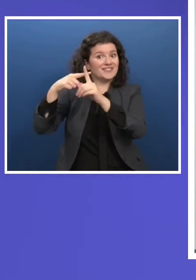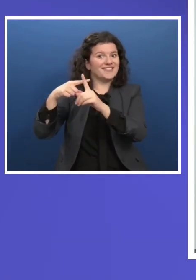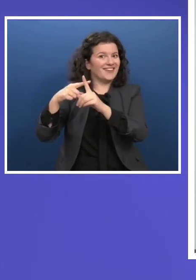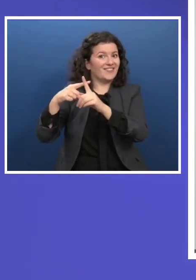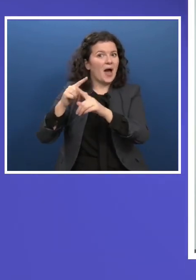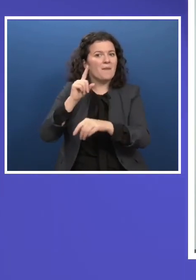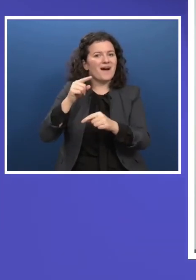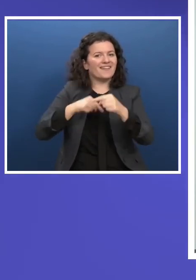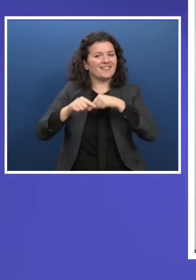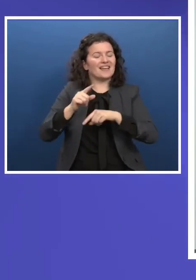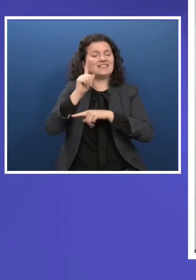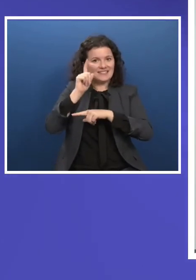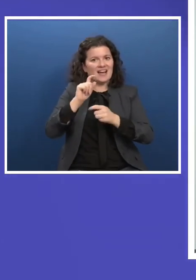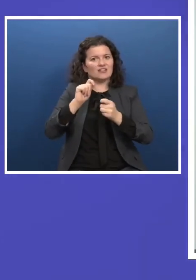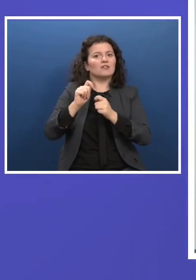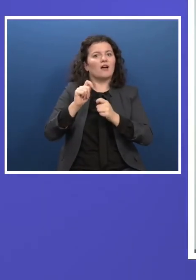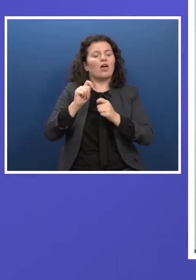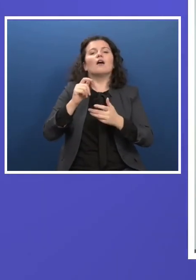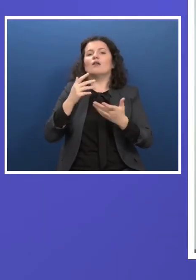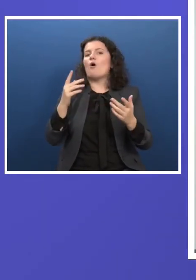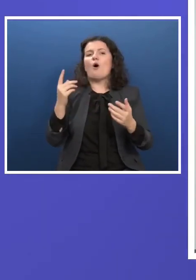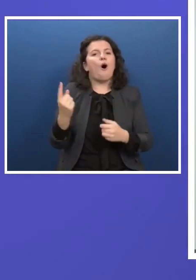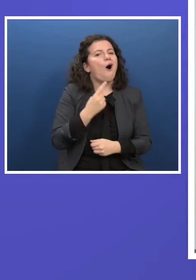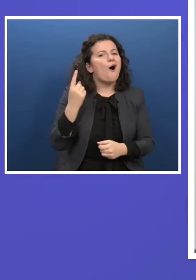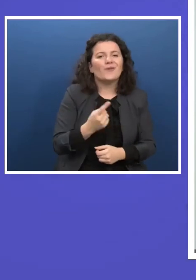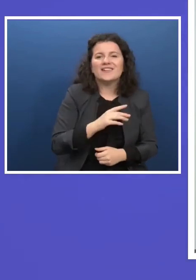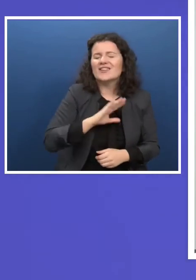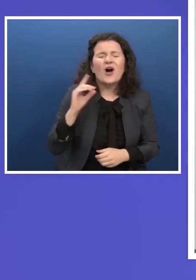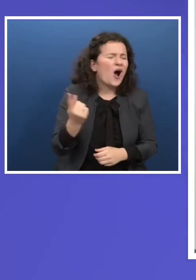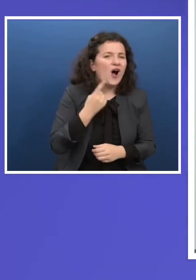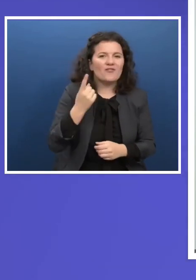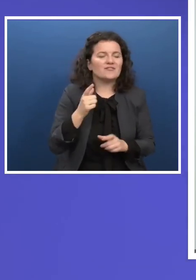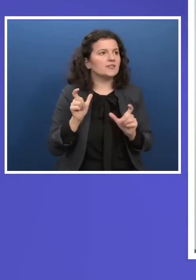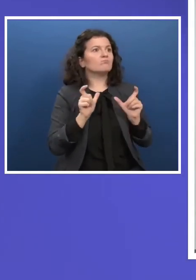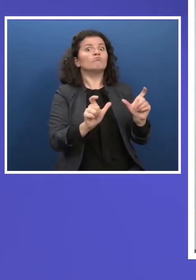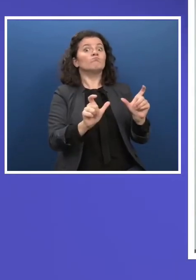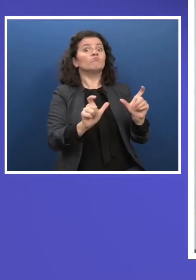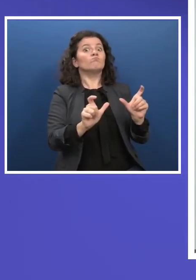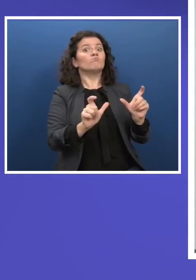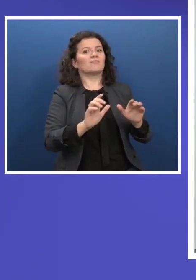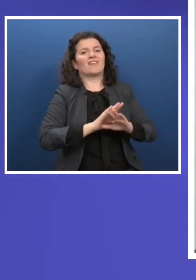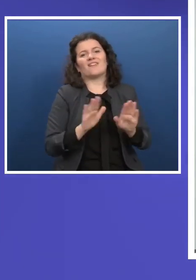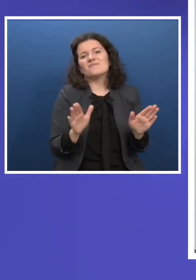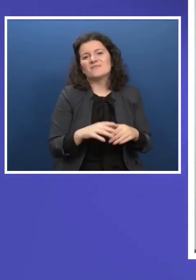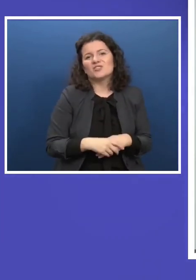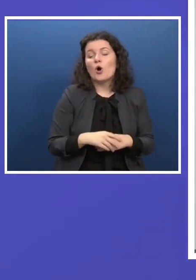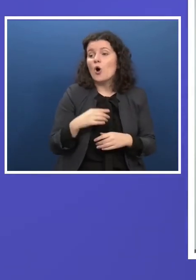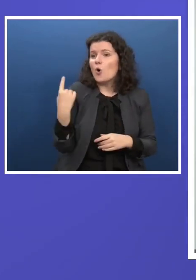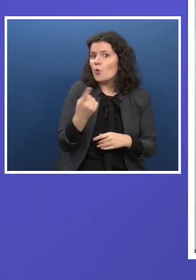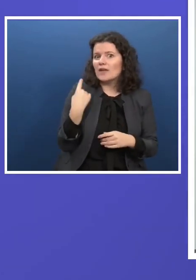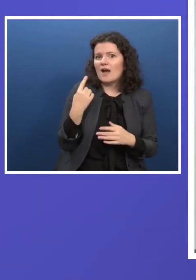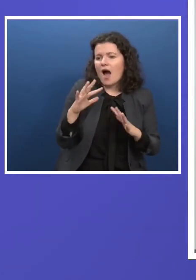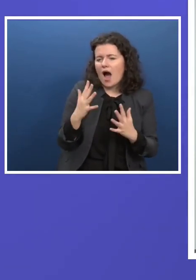with resistance. So I think this is the approach that I usually follow in